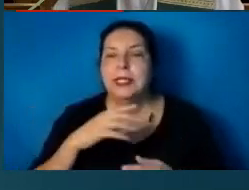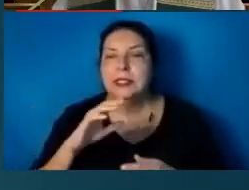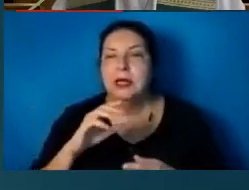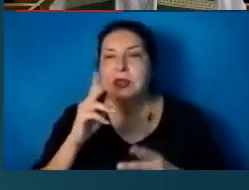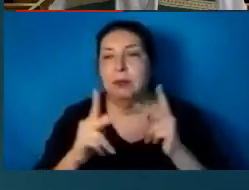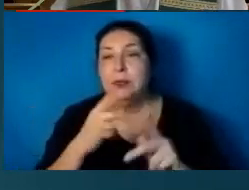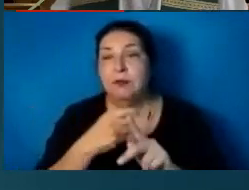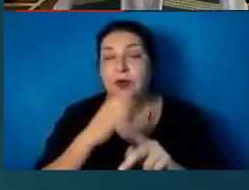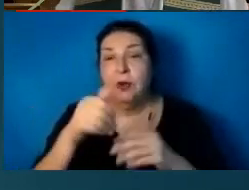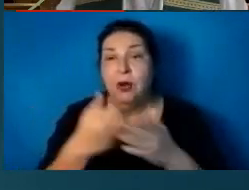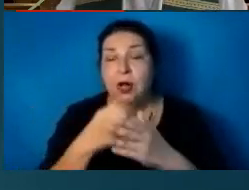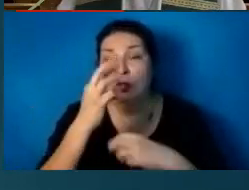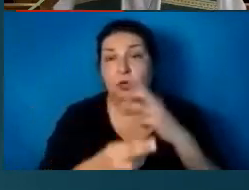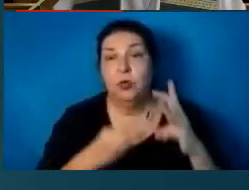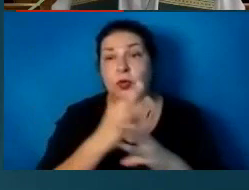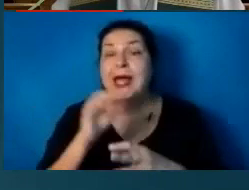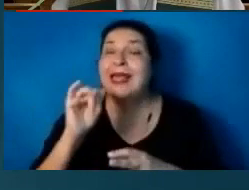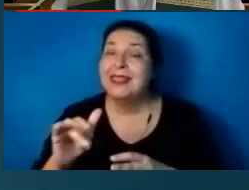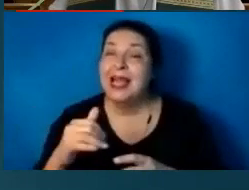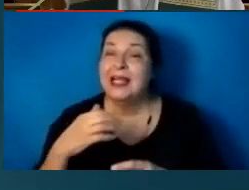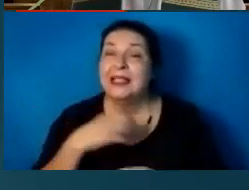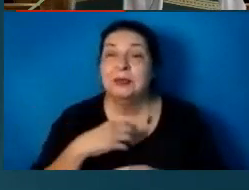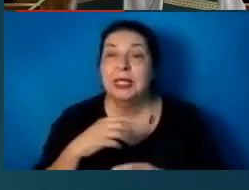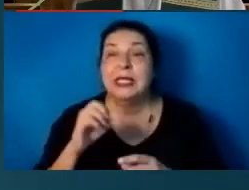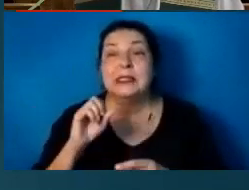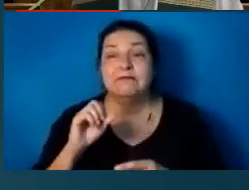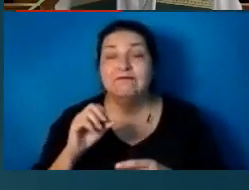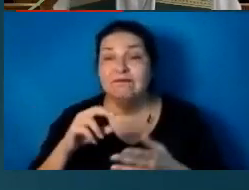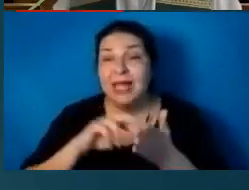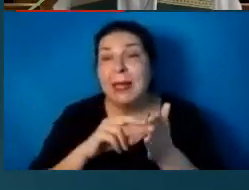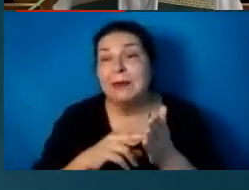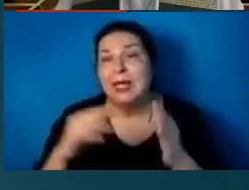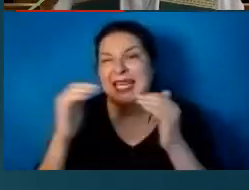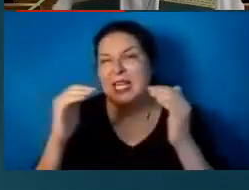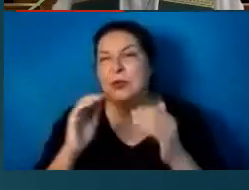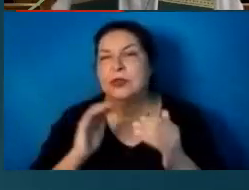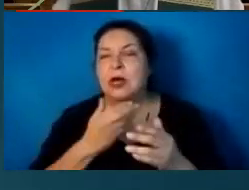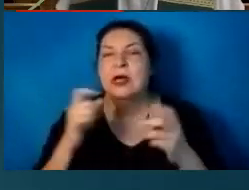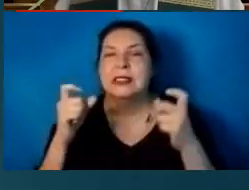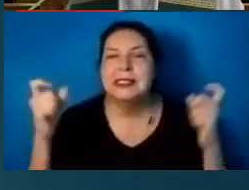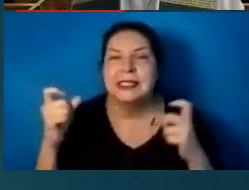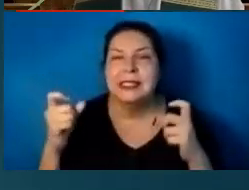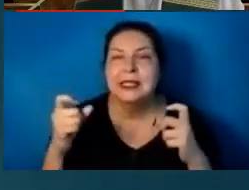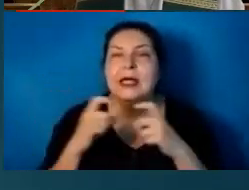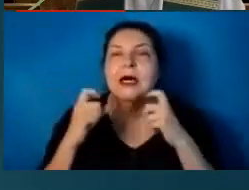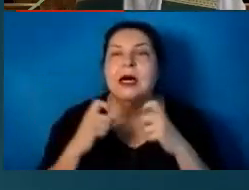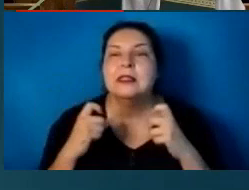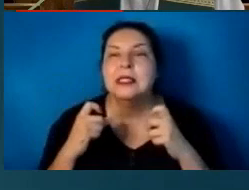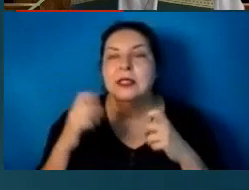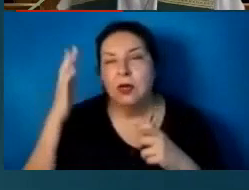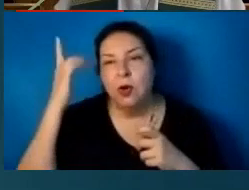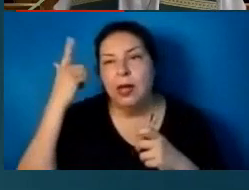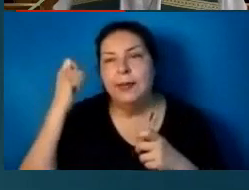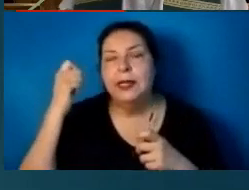That reproach is our sin and our dying because of our sin, because God created us for